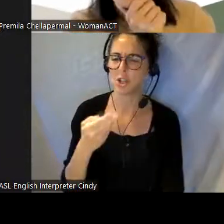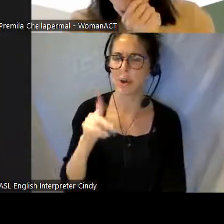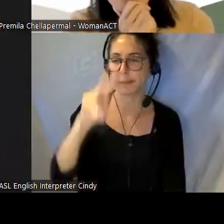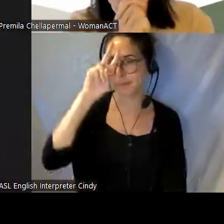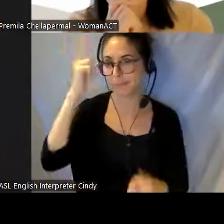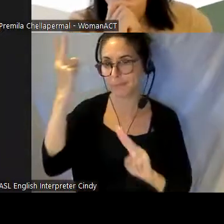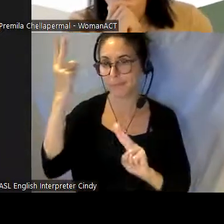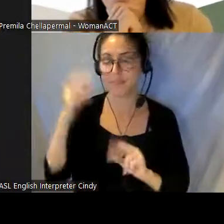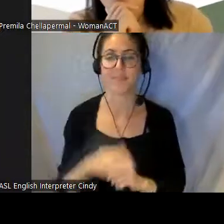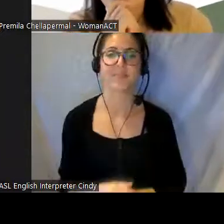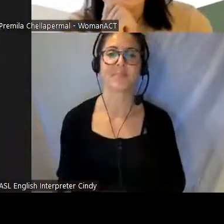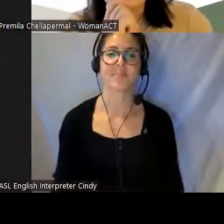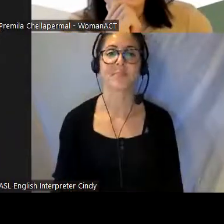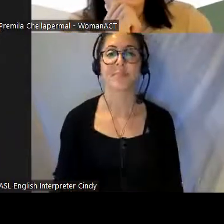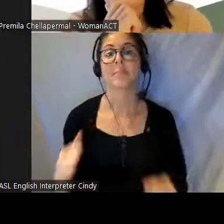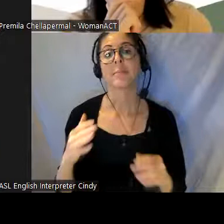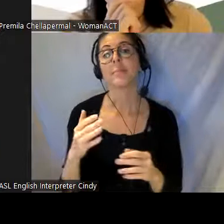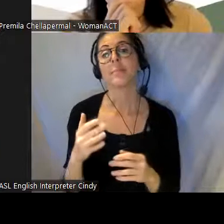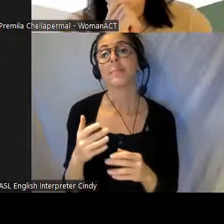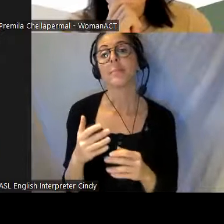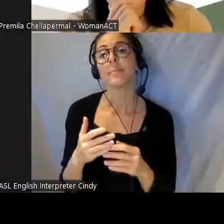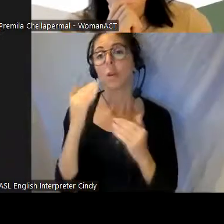Lack of knowledge of services and rights, yeah.